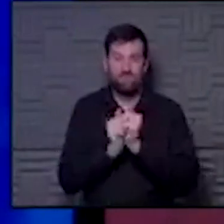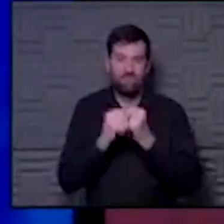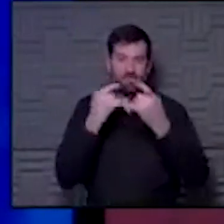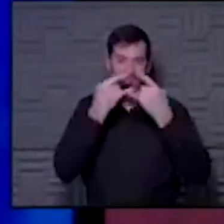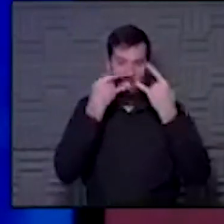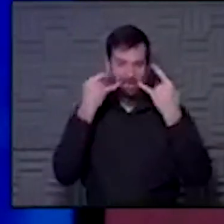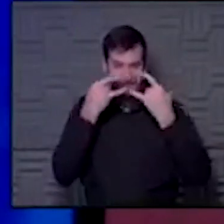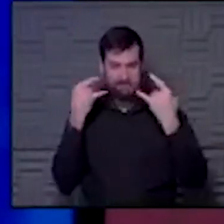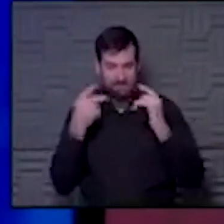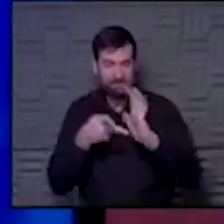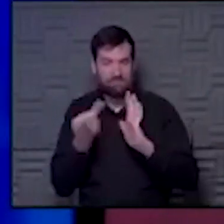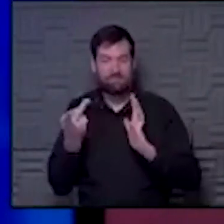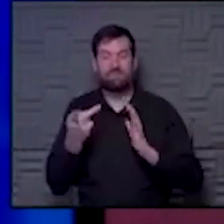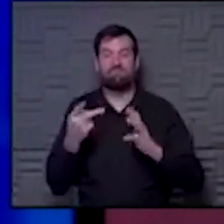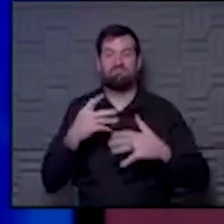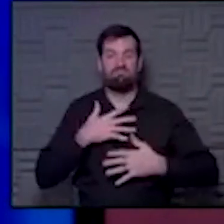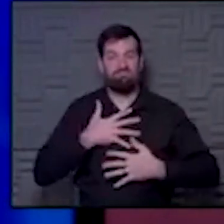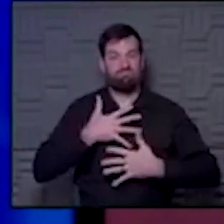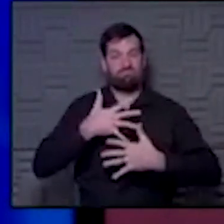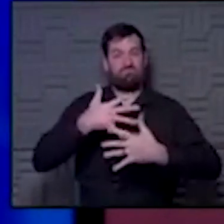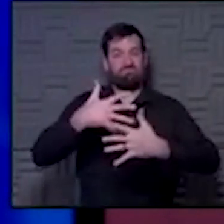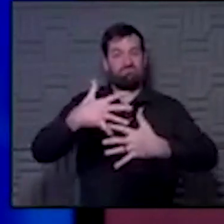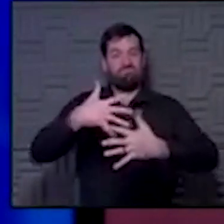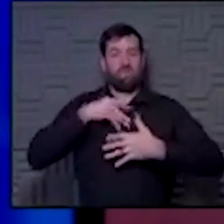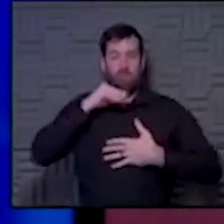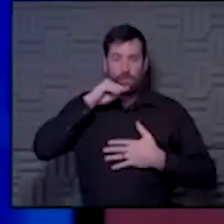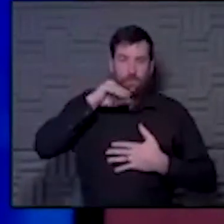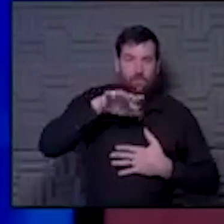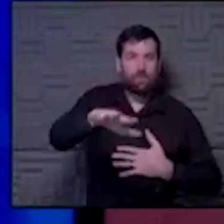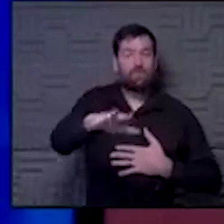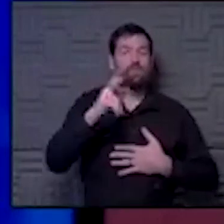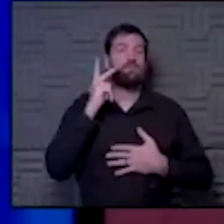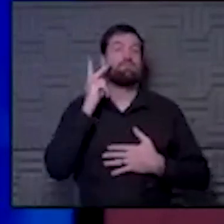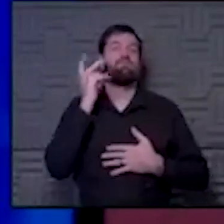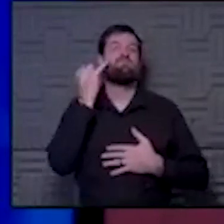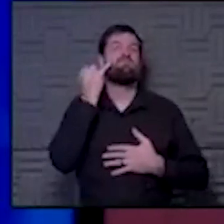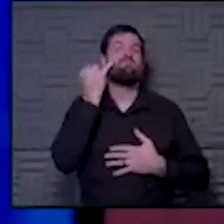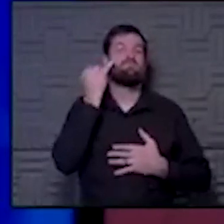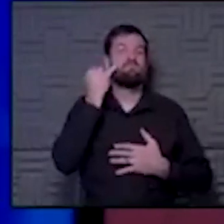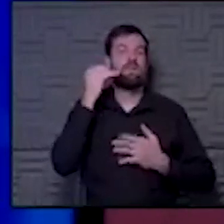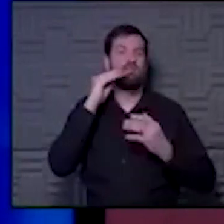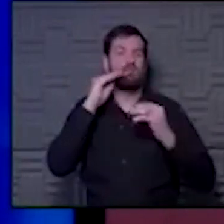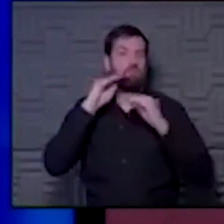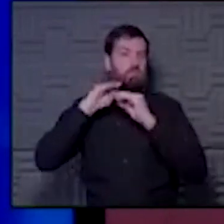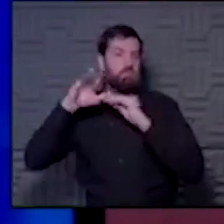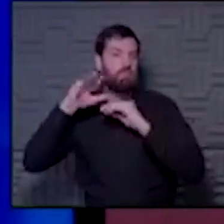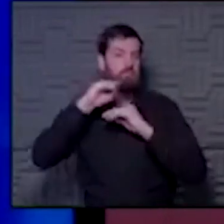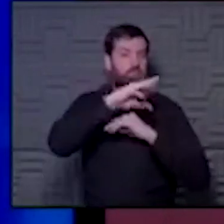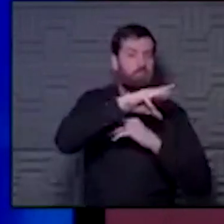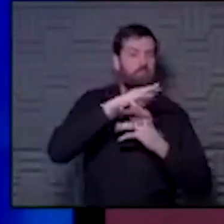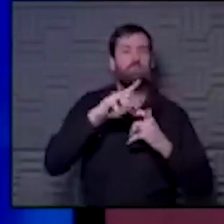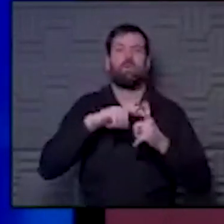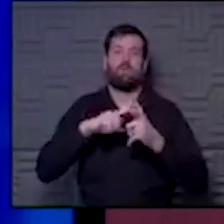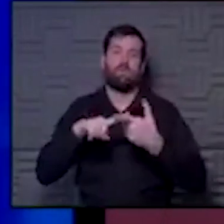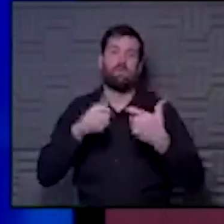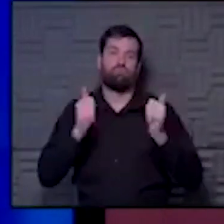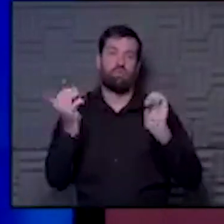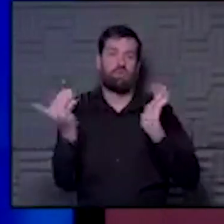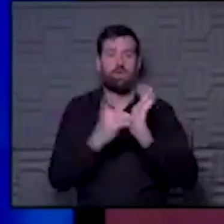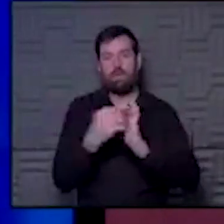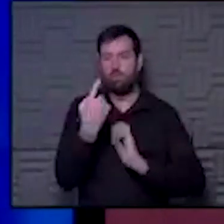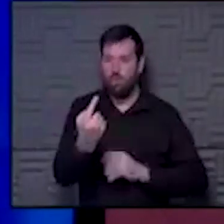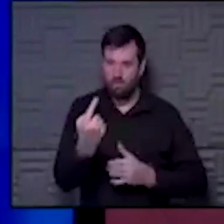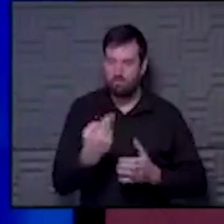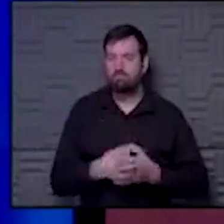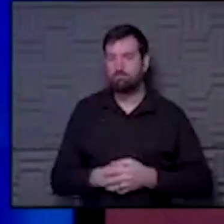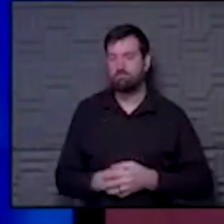go outside and take a big deep breath and blow it out and see if where it's escaping around your mask, and then try it with just 1 mask on and see how it